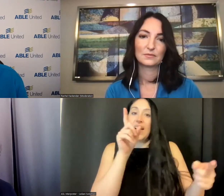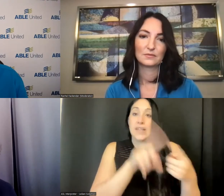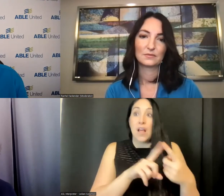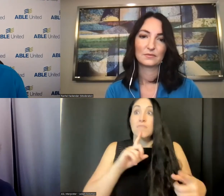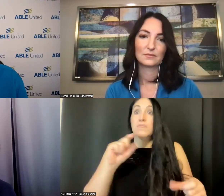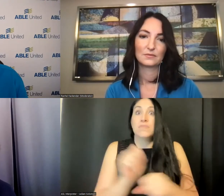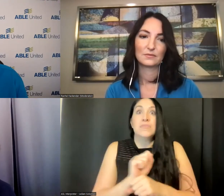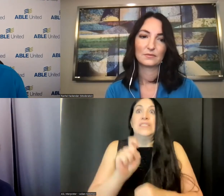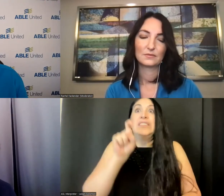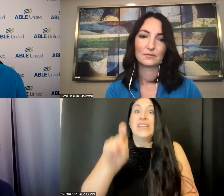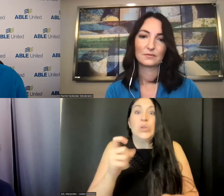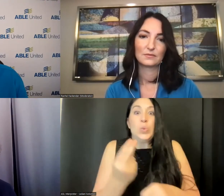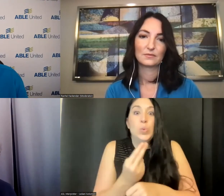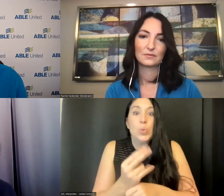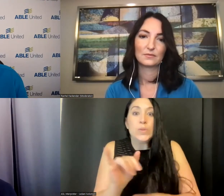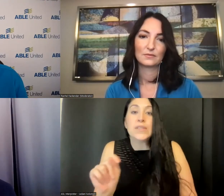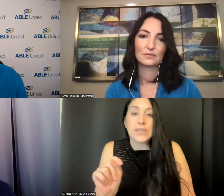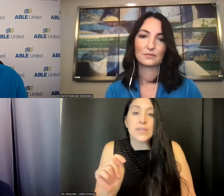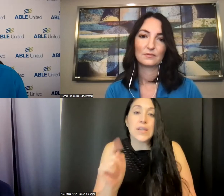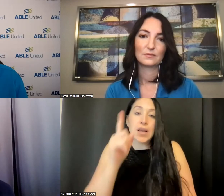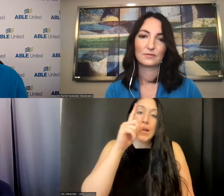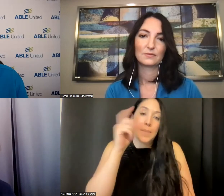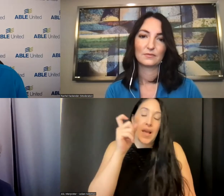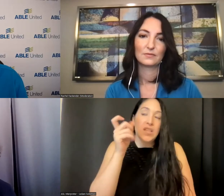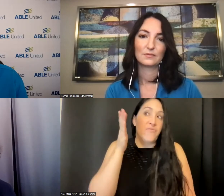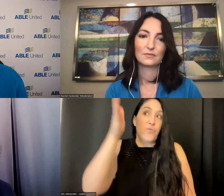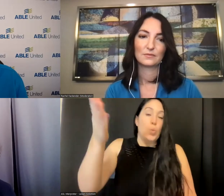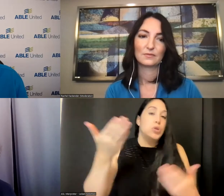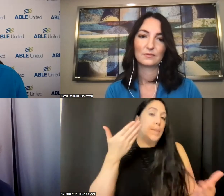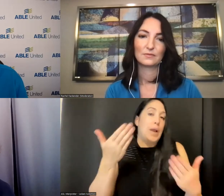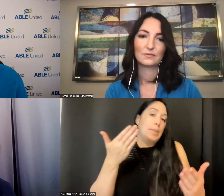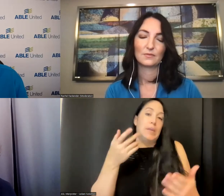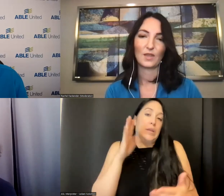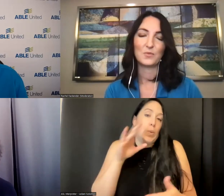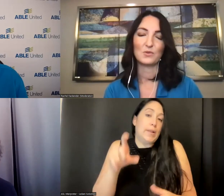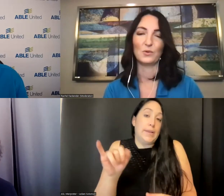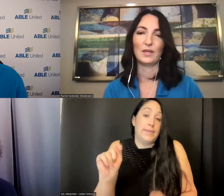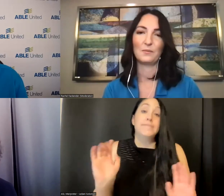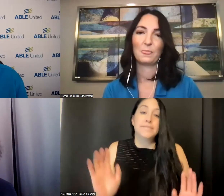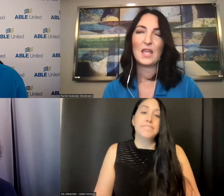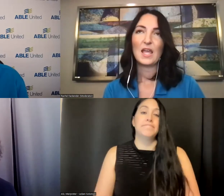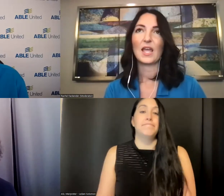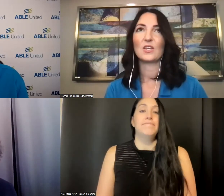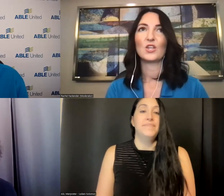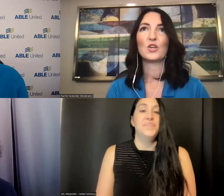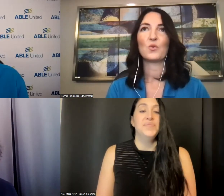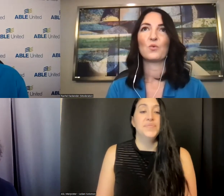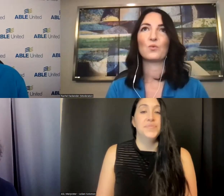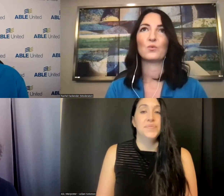significant need, because we know he may need that in the next few years. Absolutely.